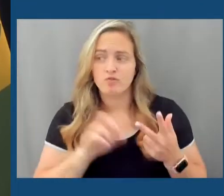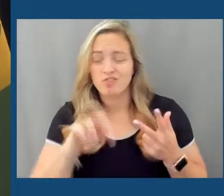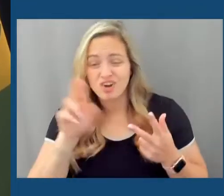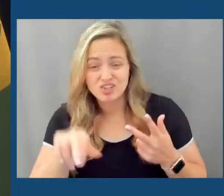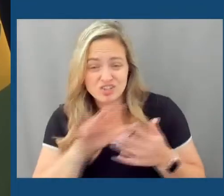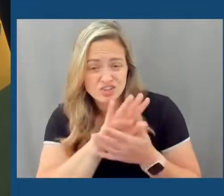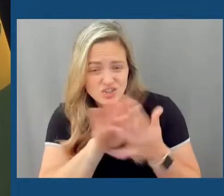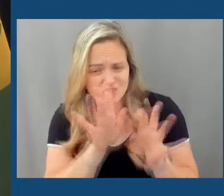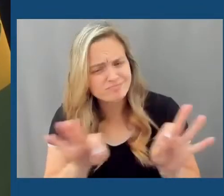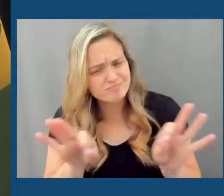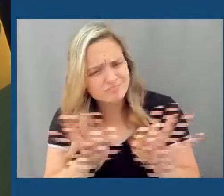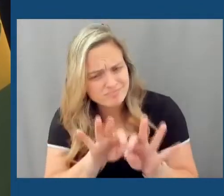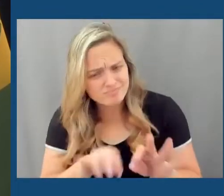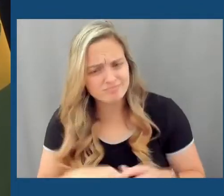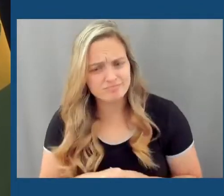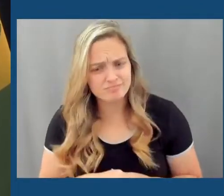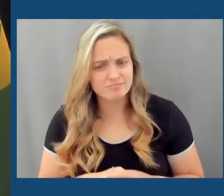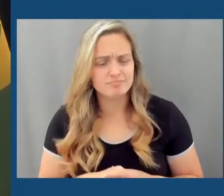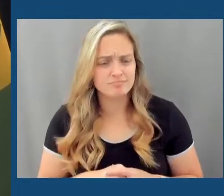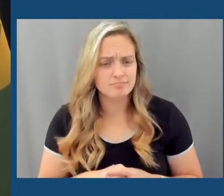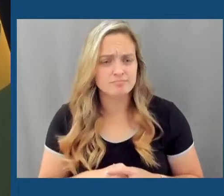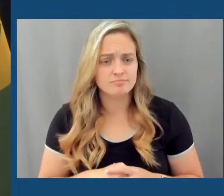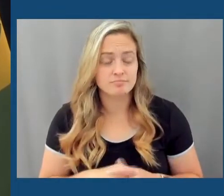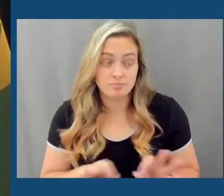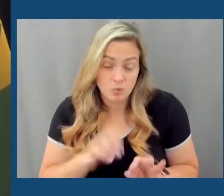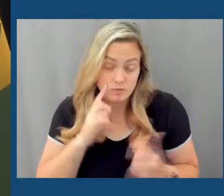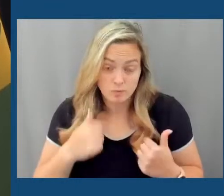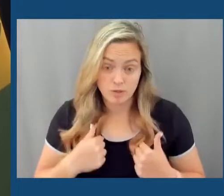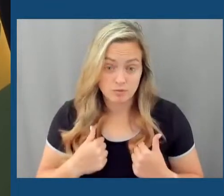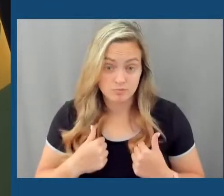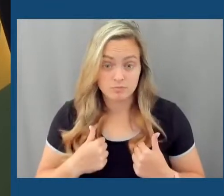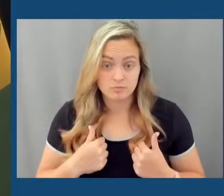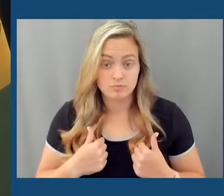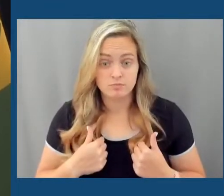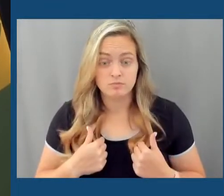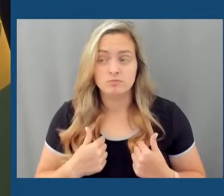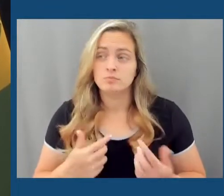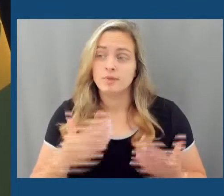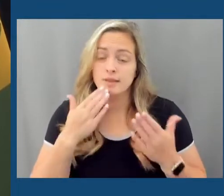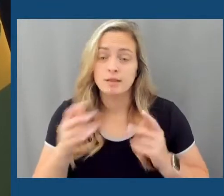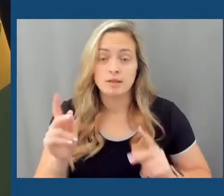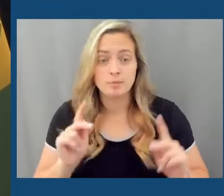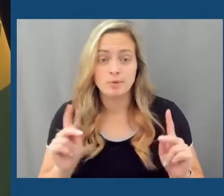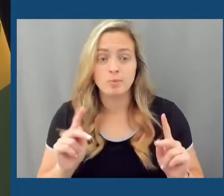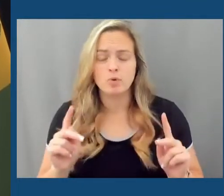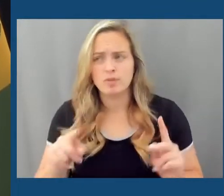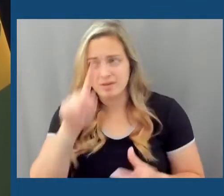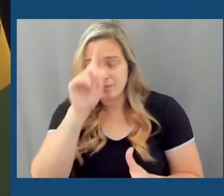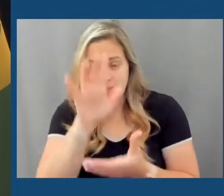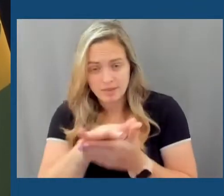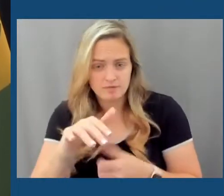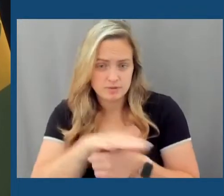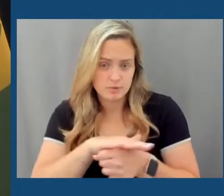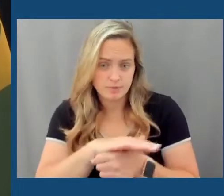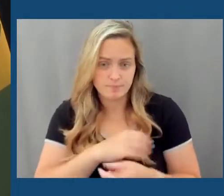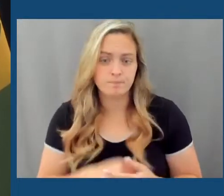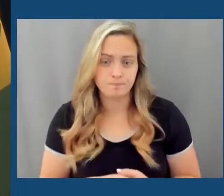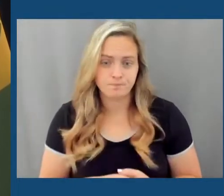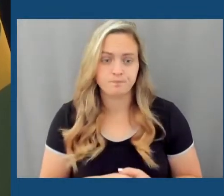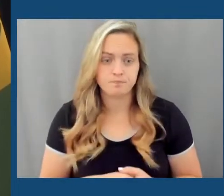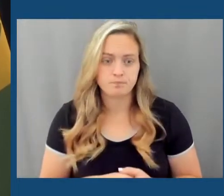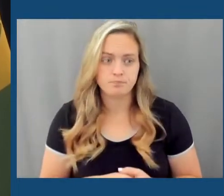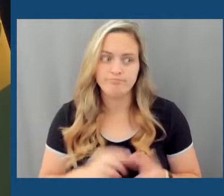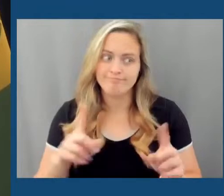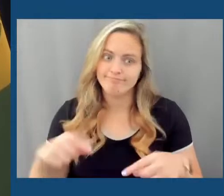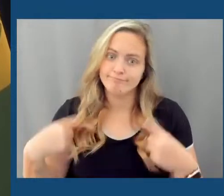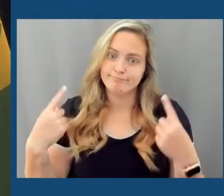all matter tremendously, and they matter so much to me. And I want to thank the people who've always believed in this area. It's been a long